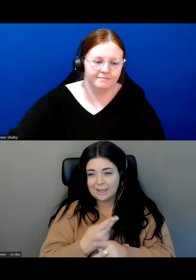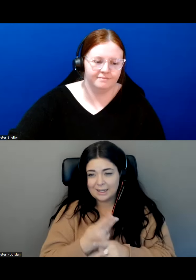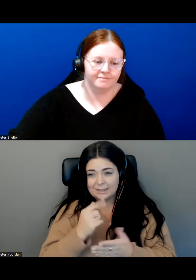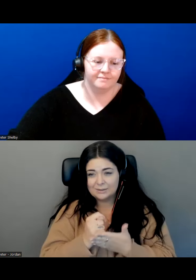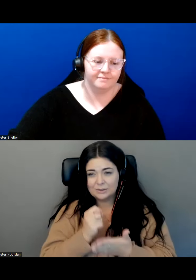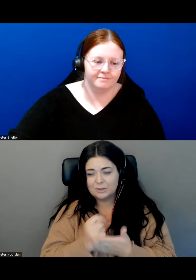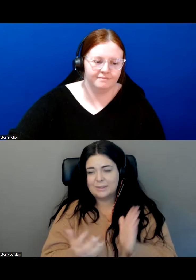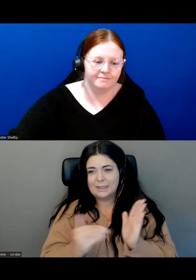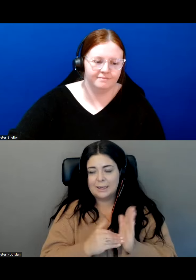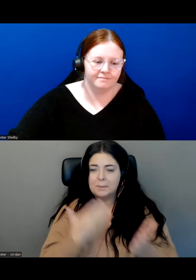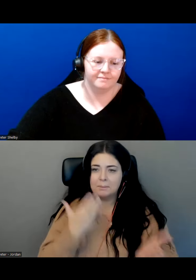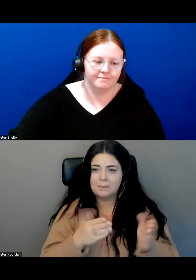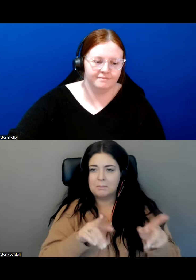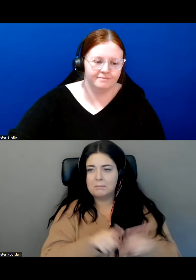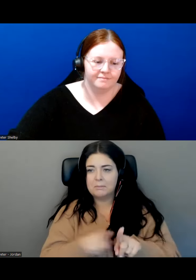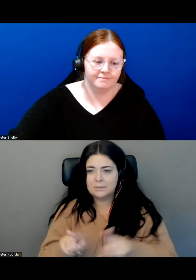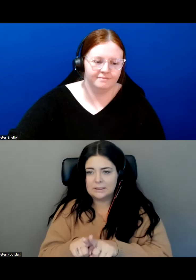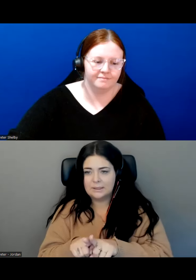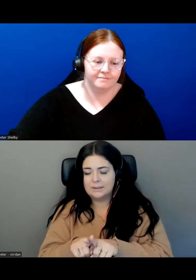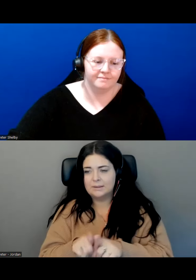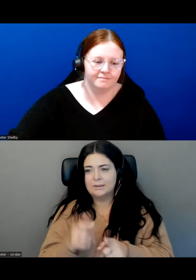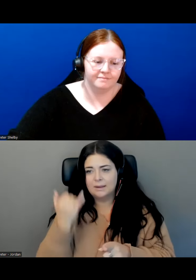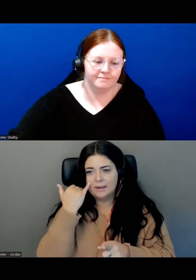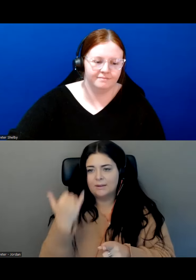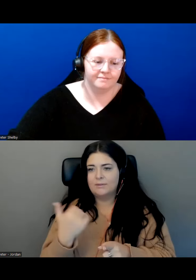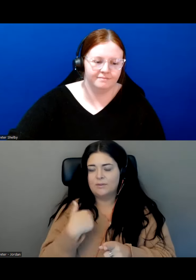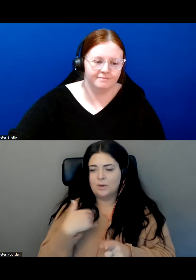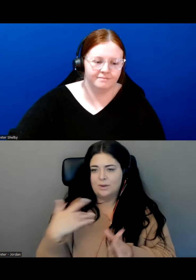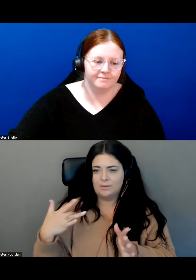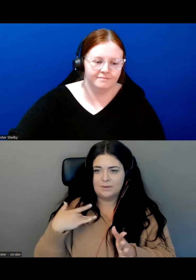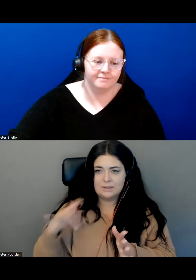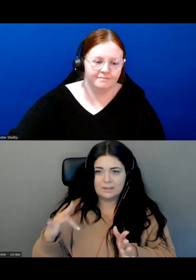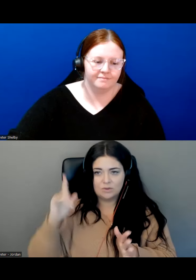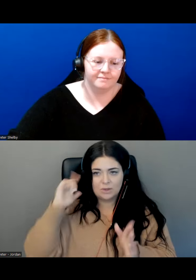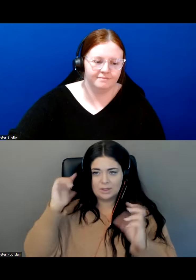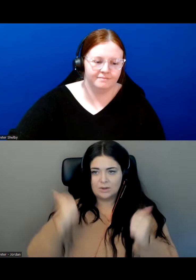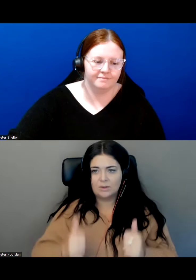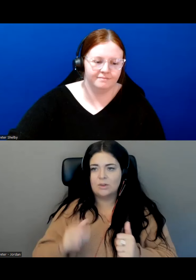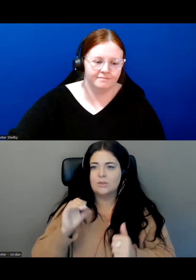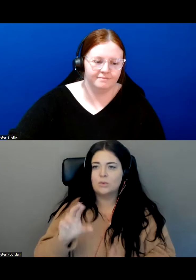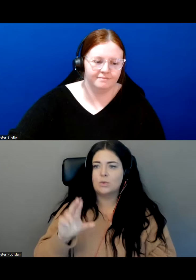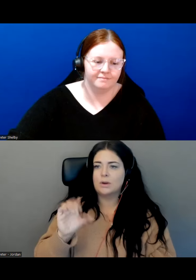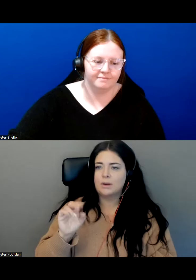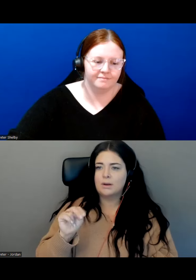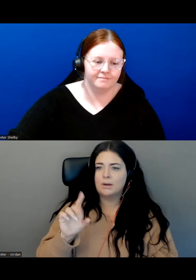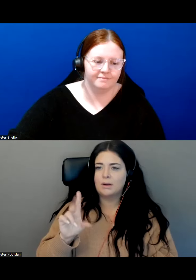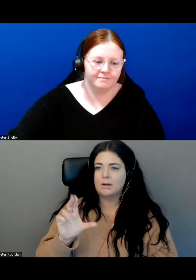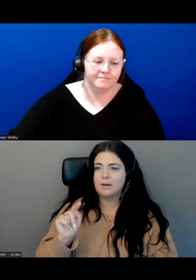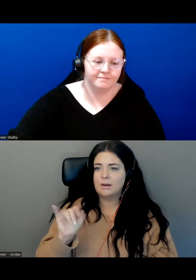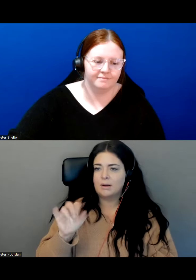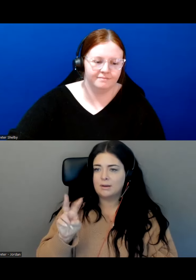might be very similar to, if you have a sensory neural hearing loss or a conductive hearing loss or whatnot,